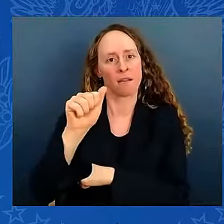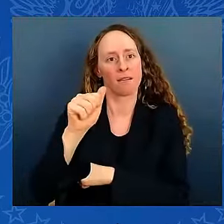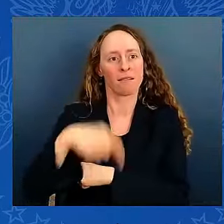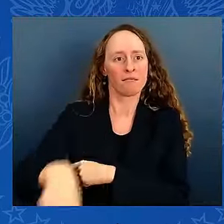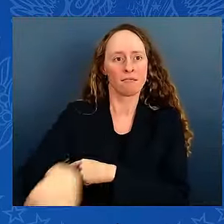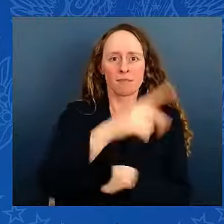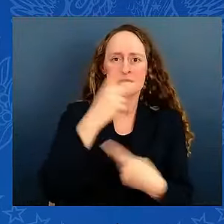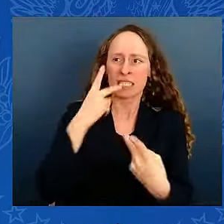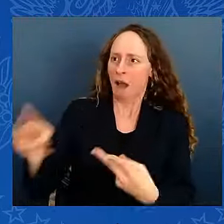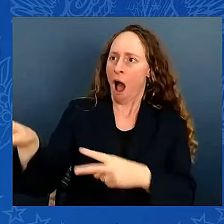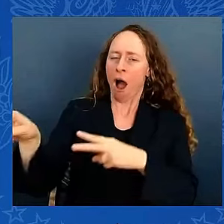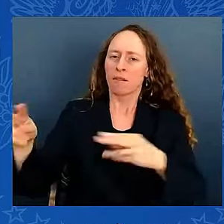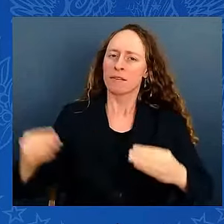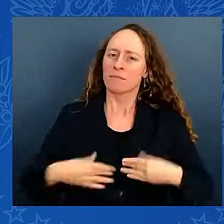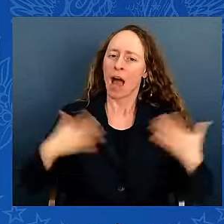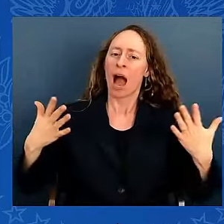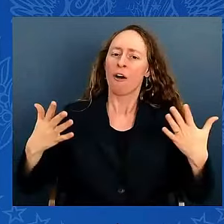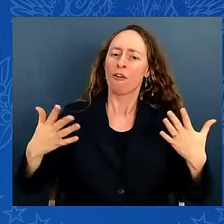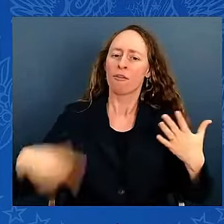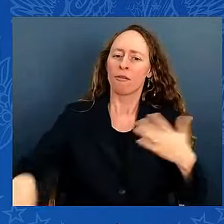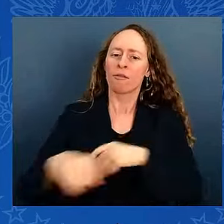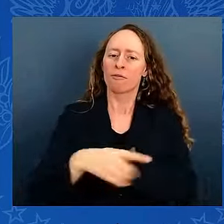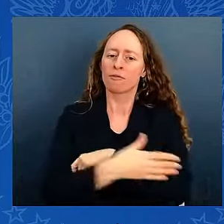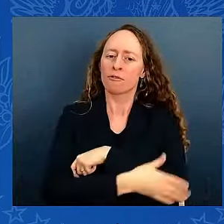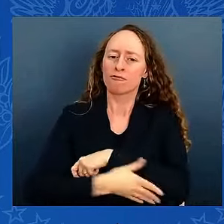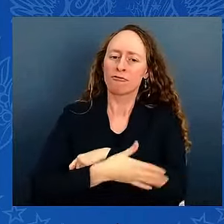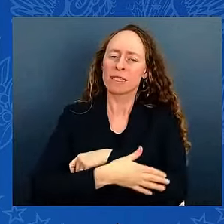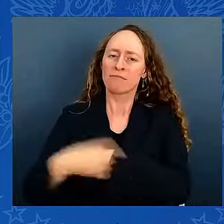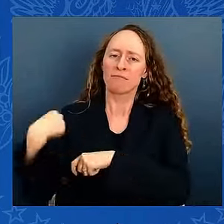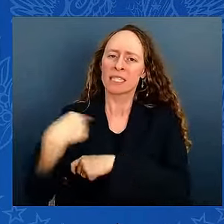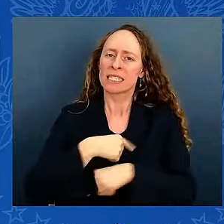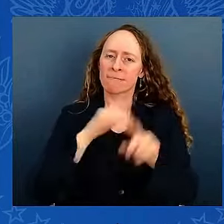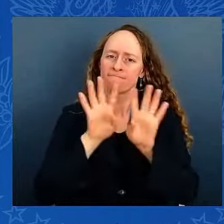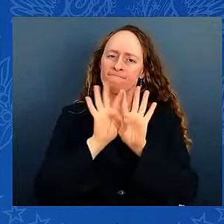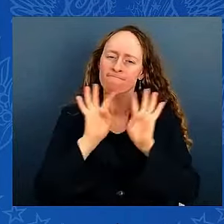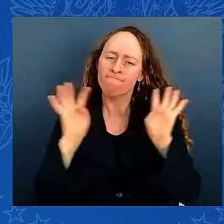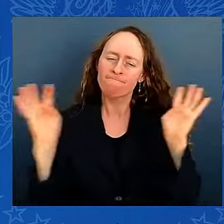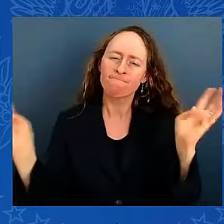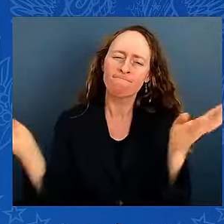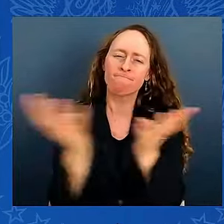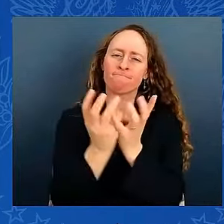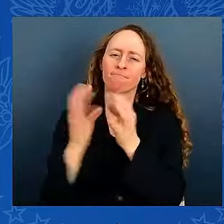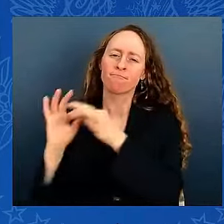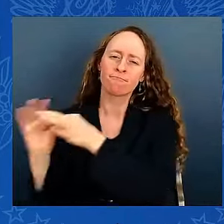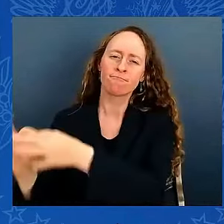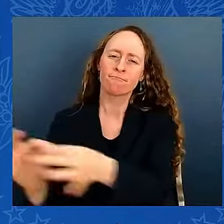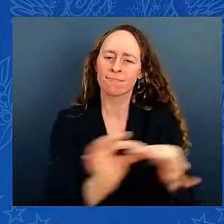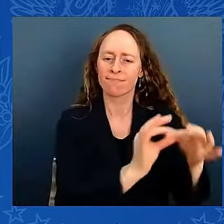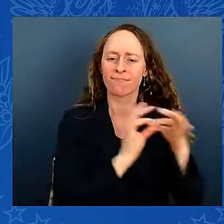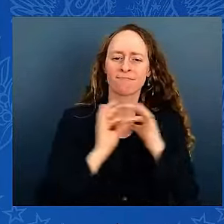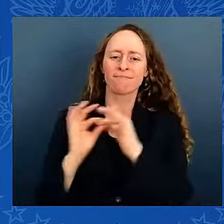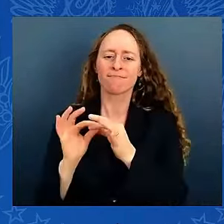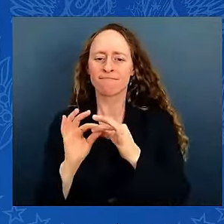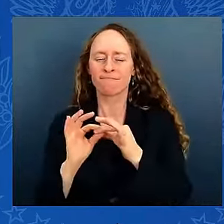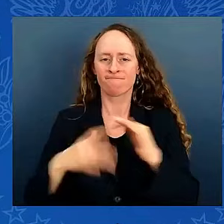competed, we felt the power of unity. Our success is your